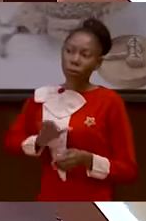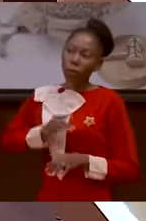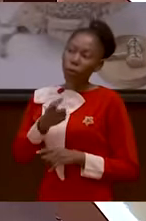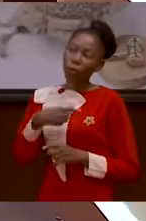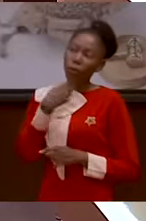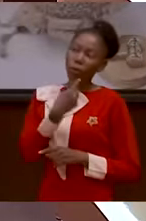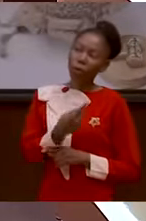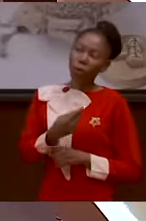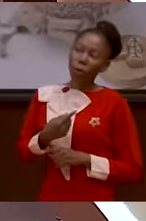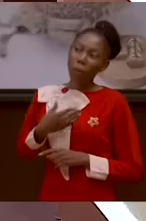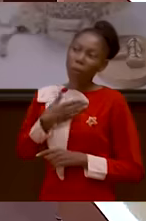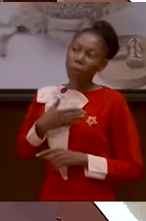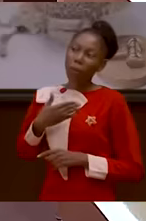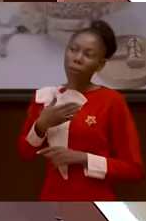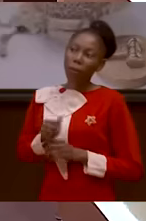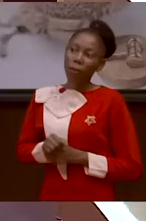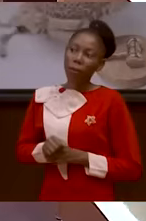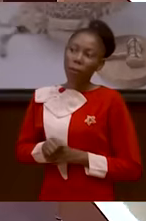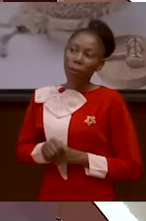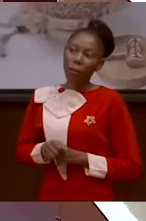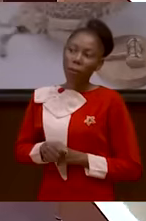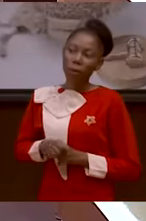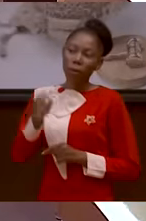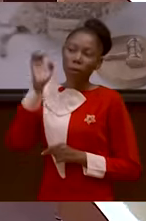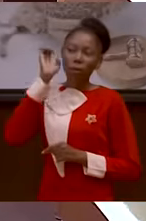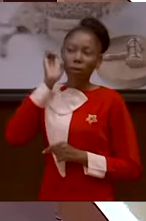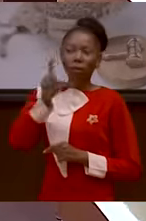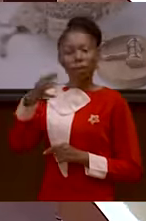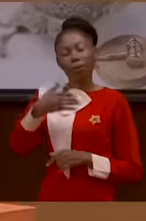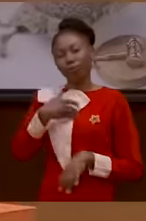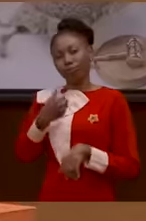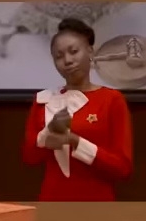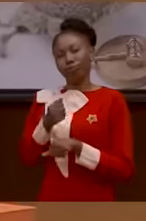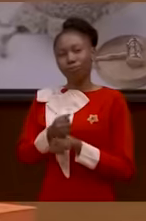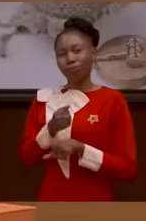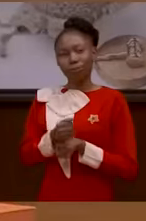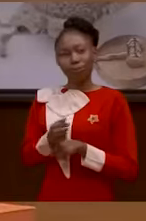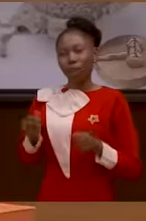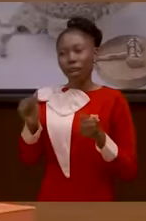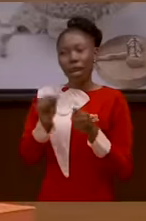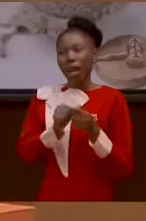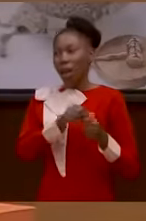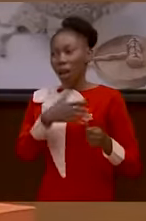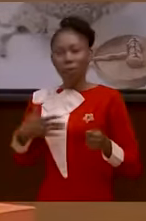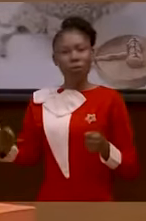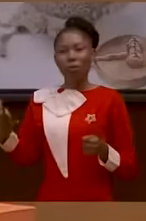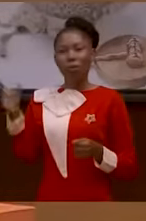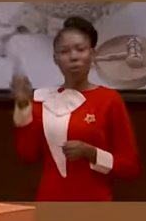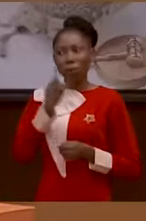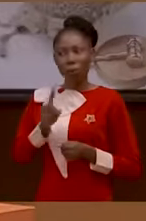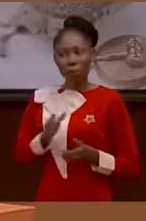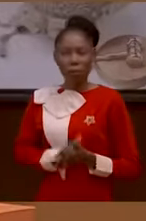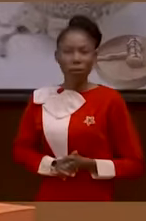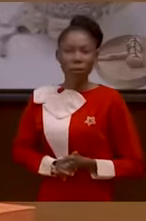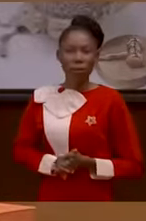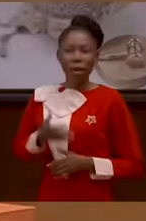you, my honor, like, she has abused my sister, my siblings. She called my mom wench, which she has